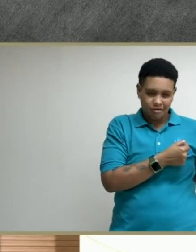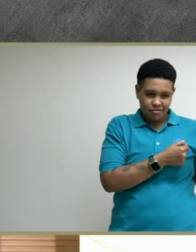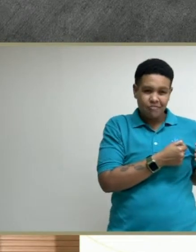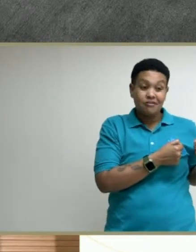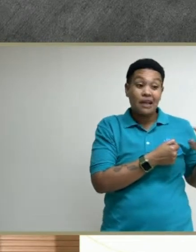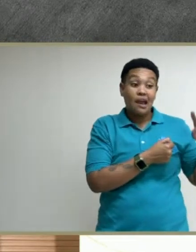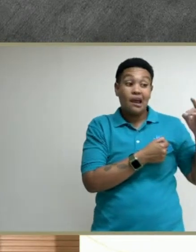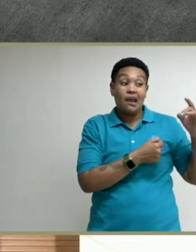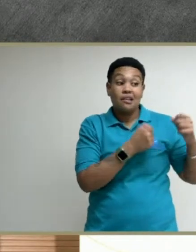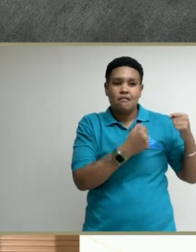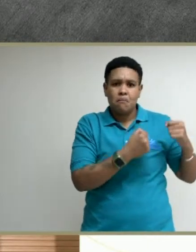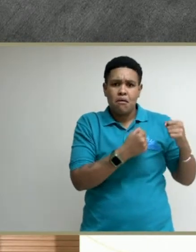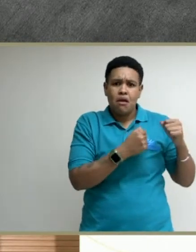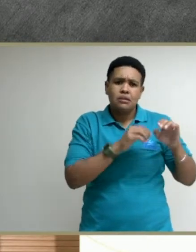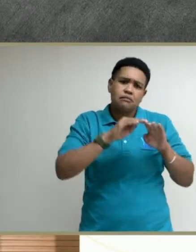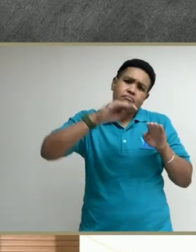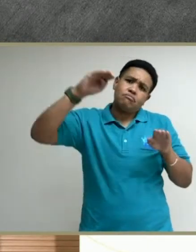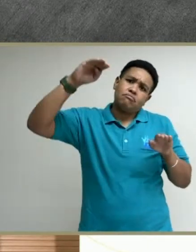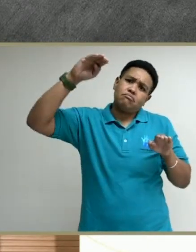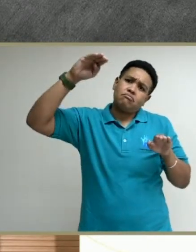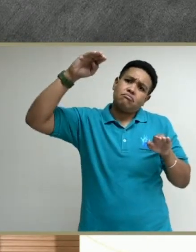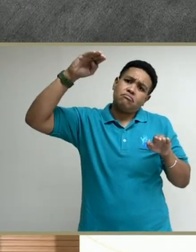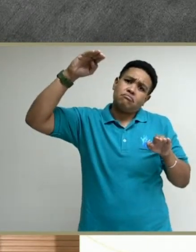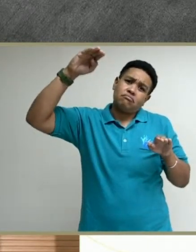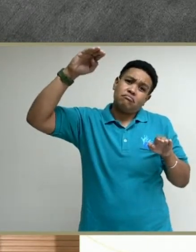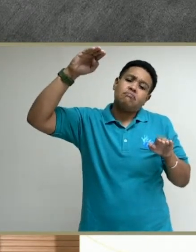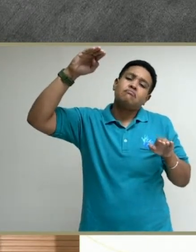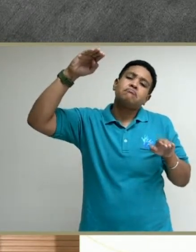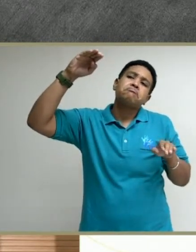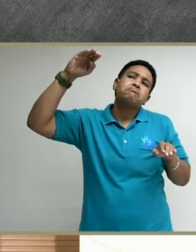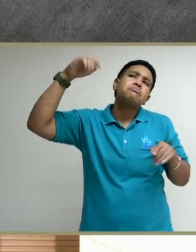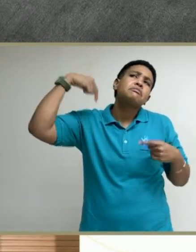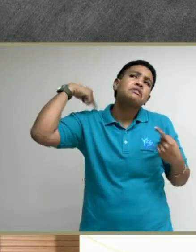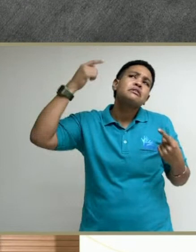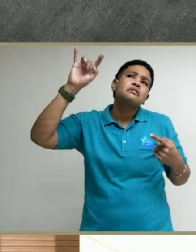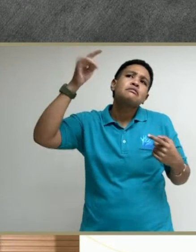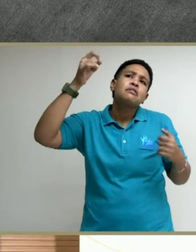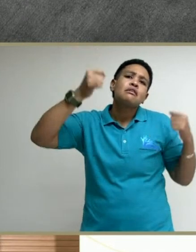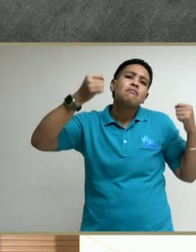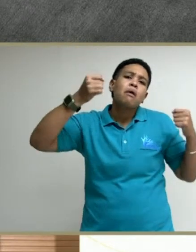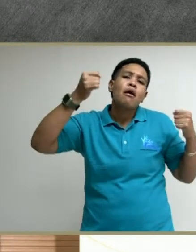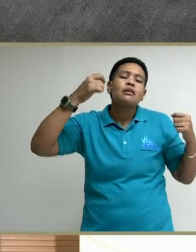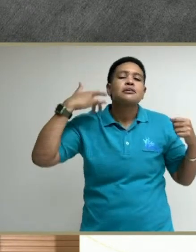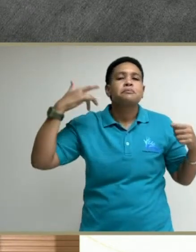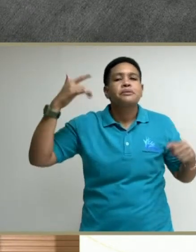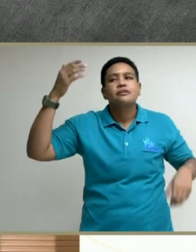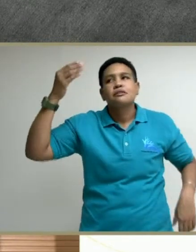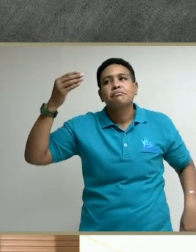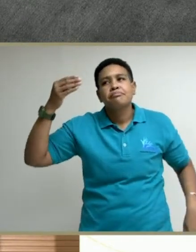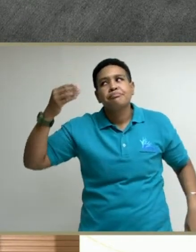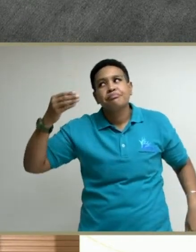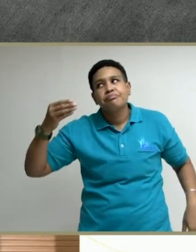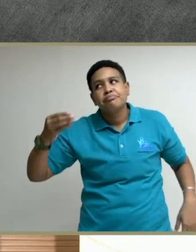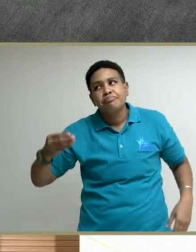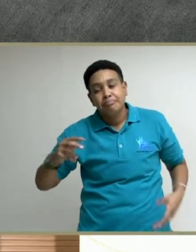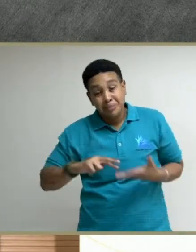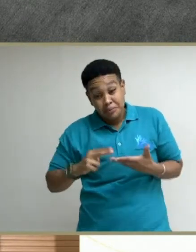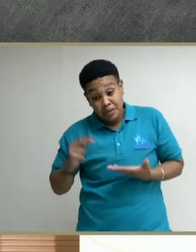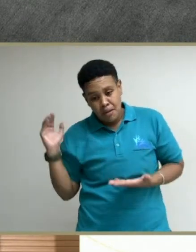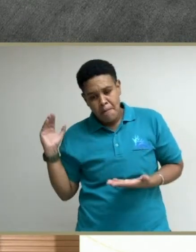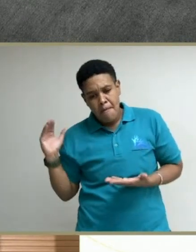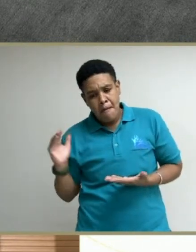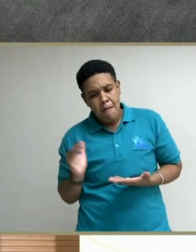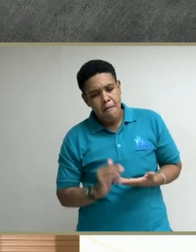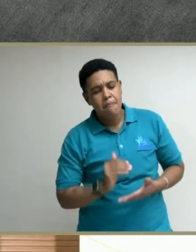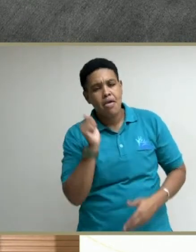of cases. And since then, we have steadily been declining in terms of the number of cases that are confirmed each